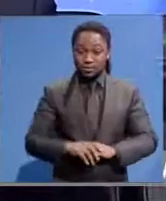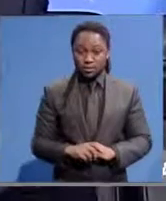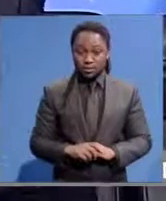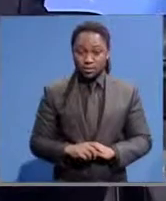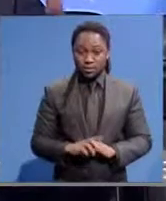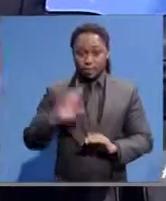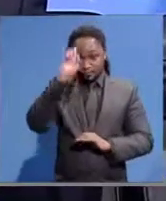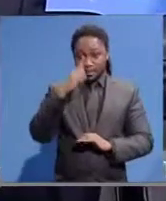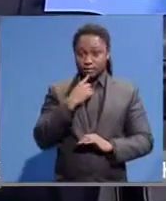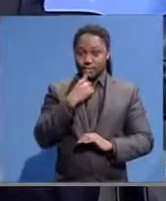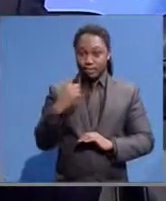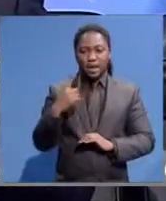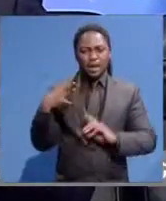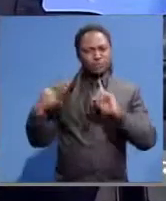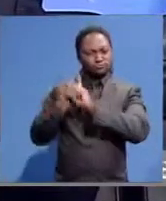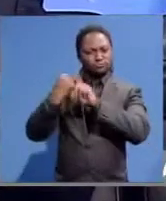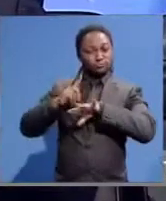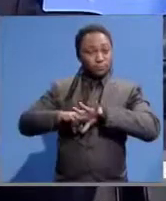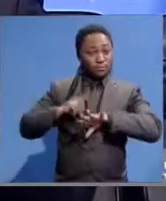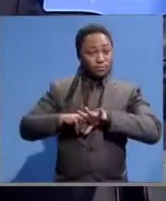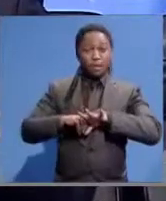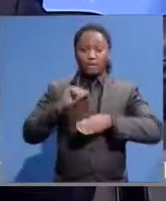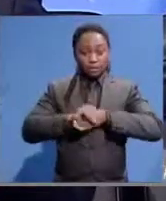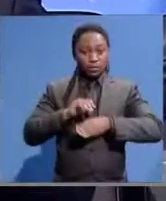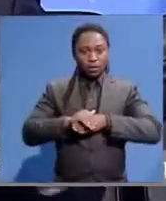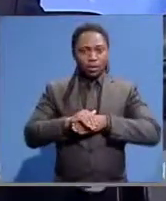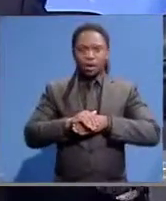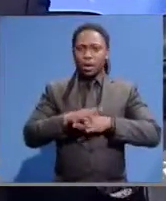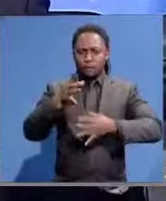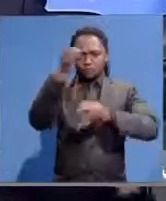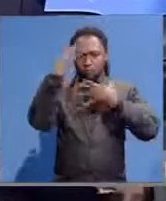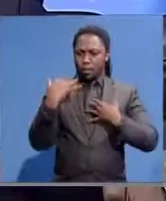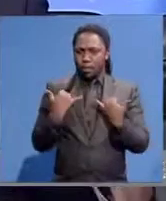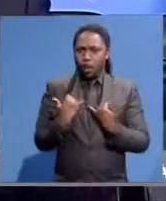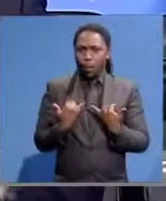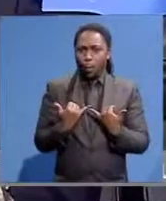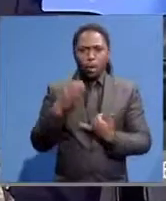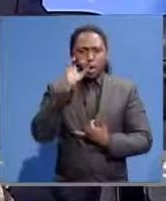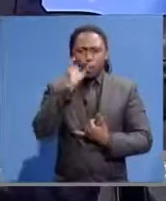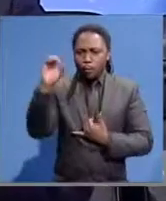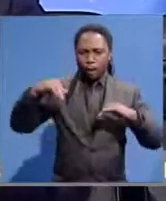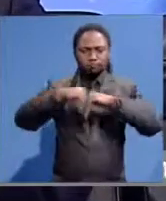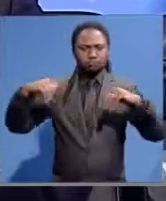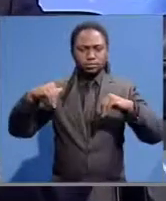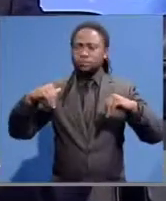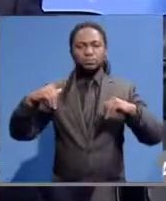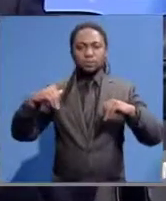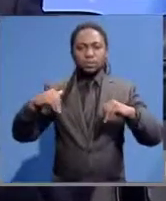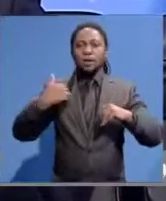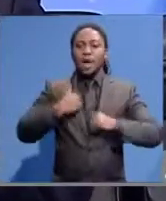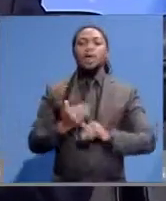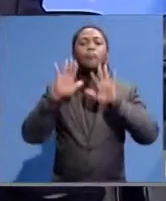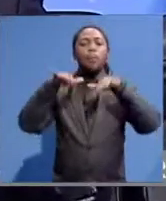our friends during the struggle, and anyone who tells us that we need to separate them now that we're free can go and jump in a